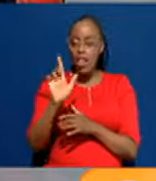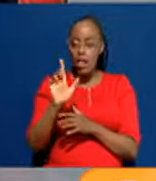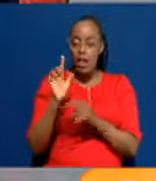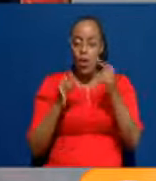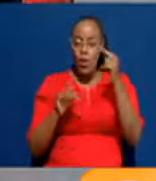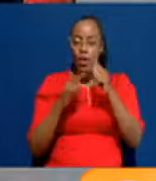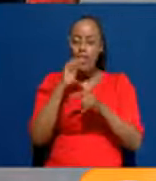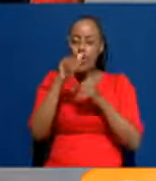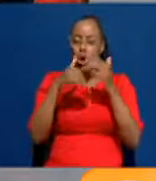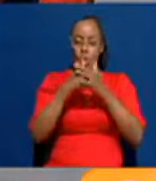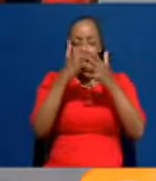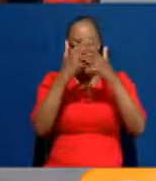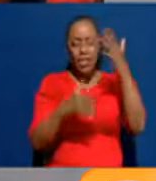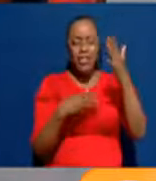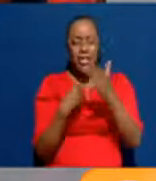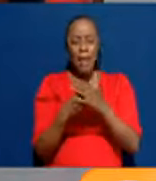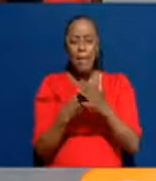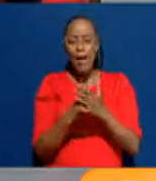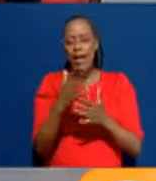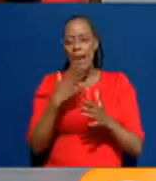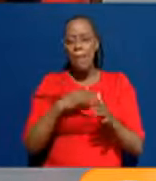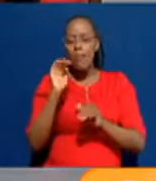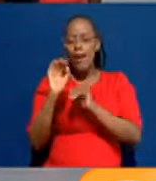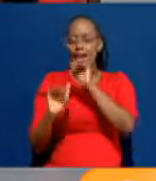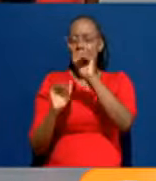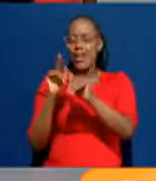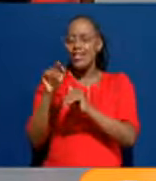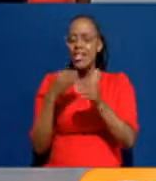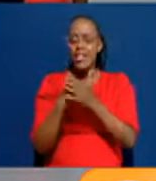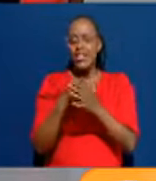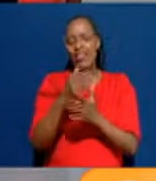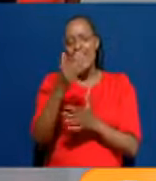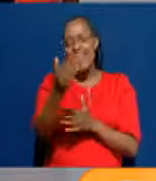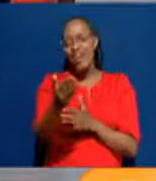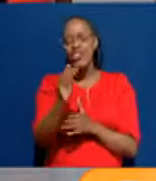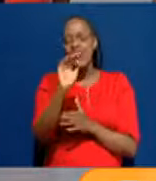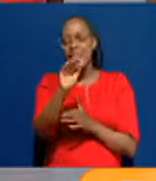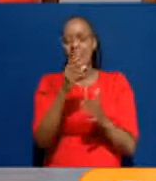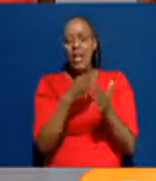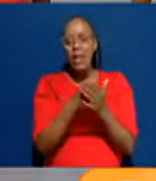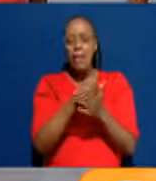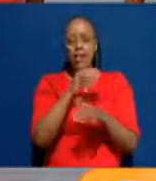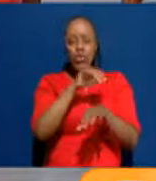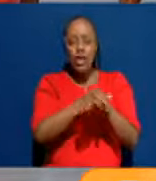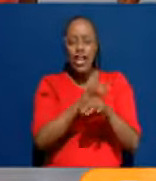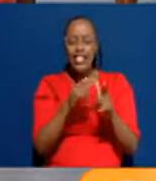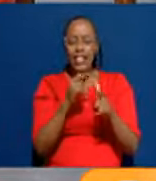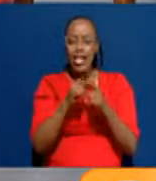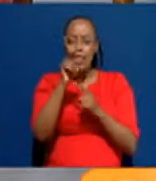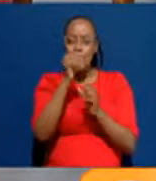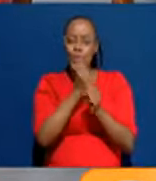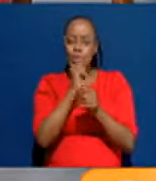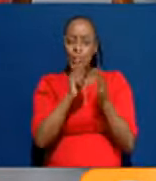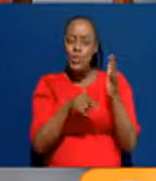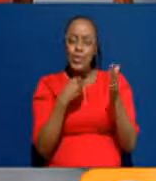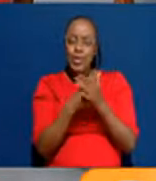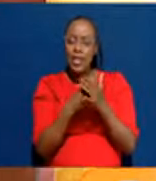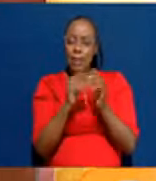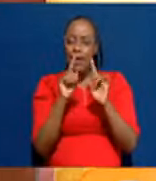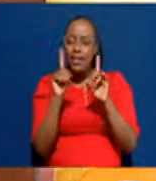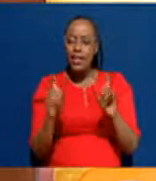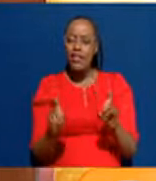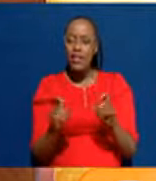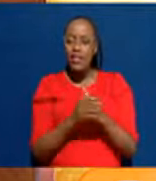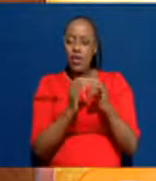Na hii pesa yote, I know a lot of people ask. There you go. Hii pesa yote nyinyi upata. What do you do with it, Faith? We invest.